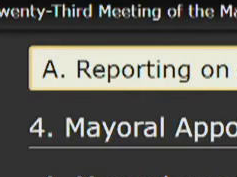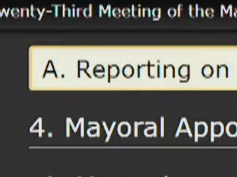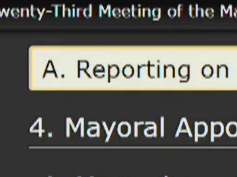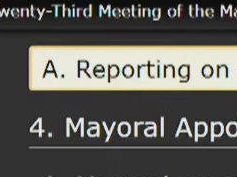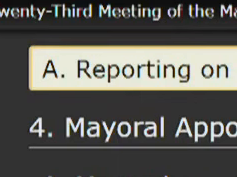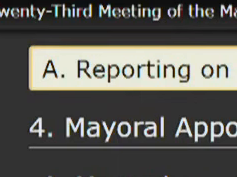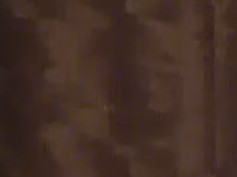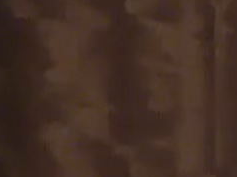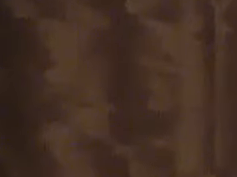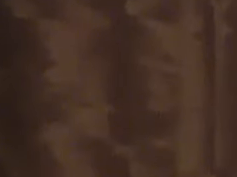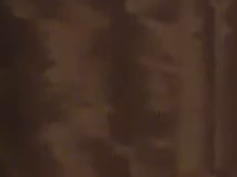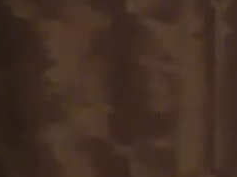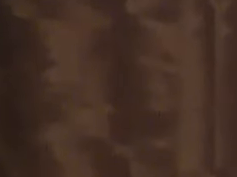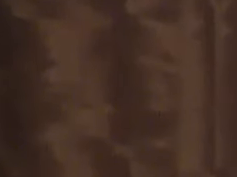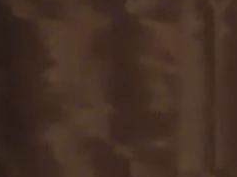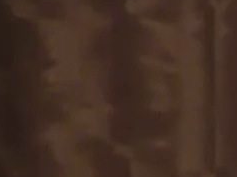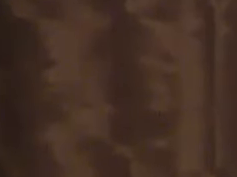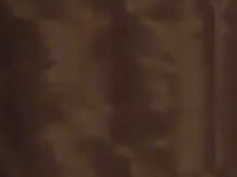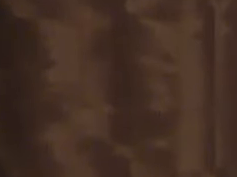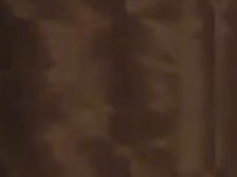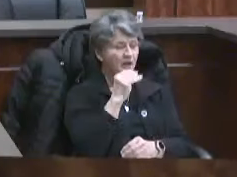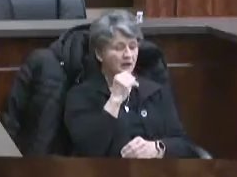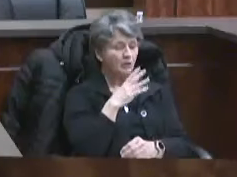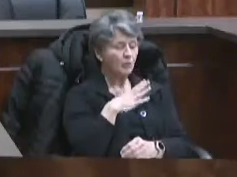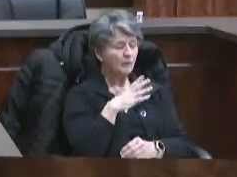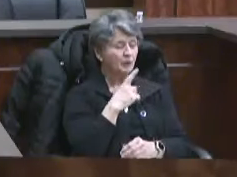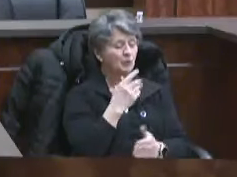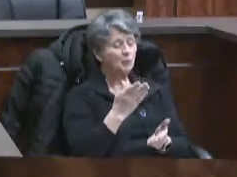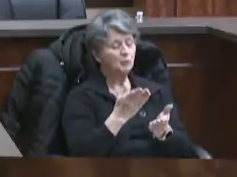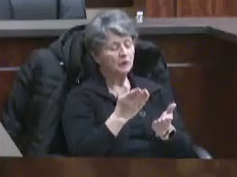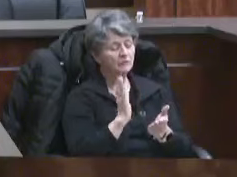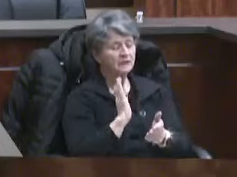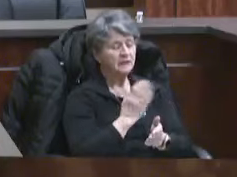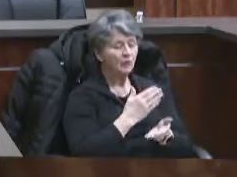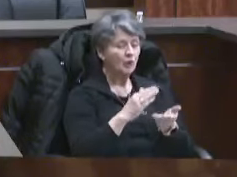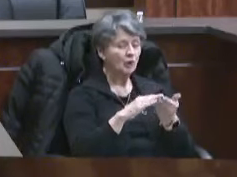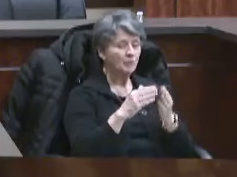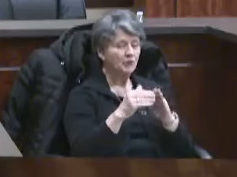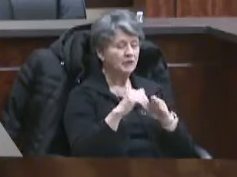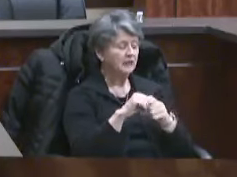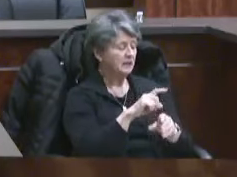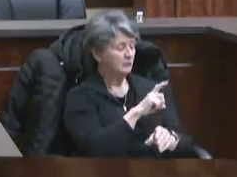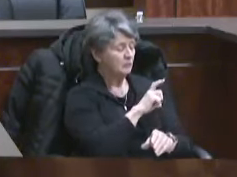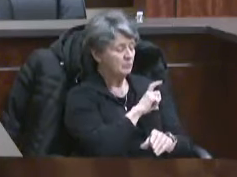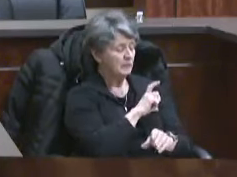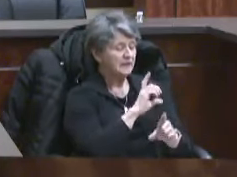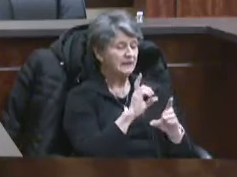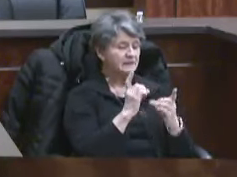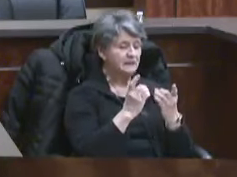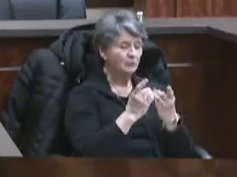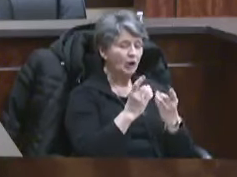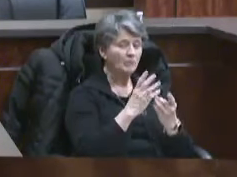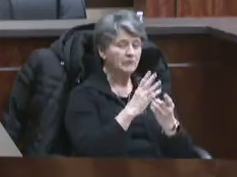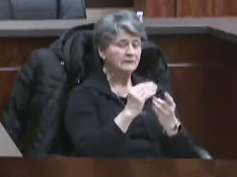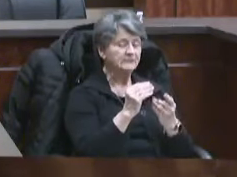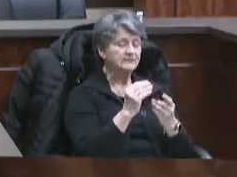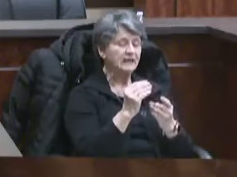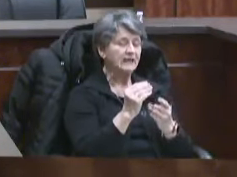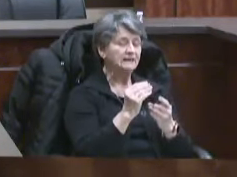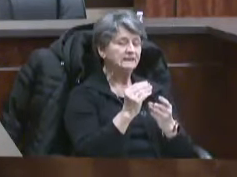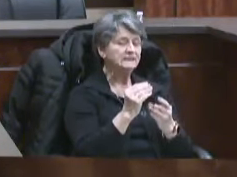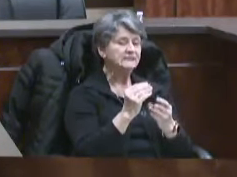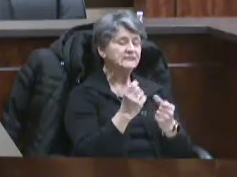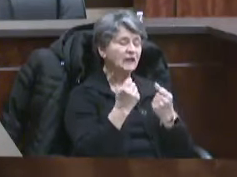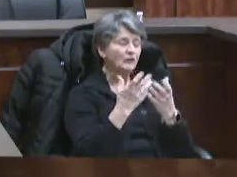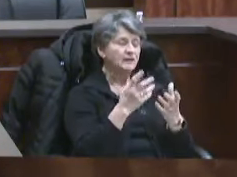I'd like to thank the men and women who serve our community in the police department and the sacrifices and